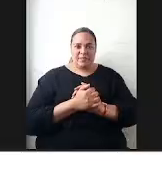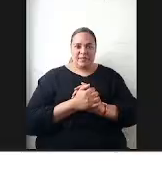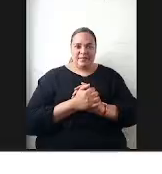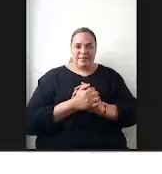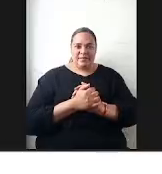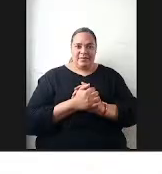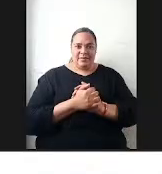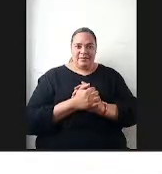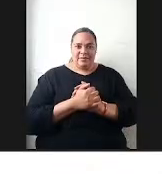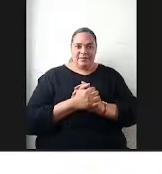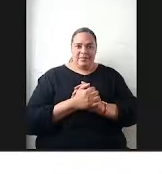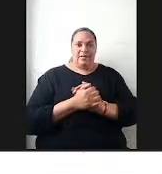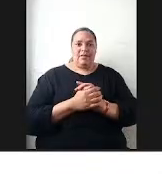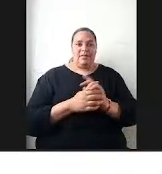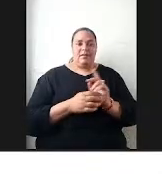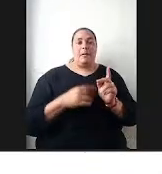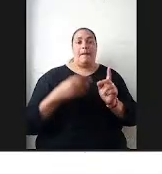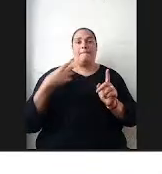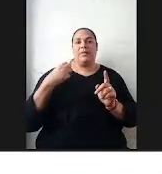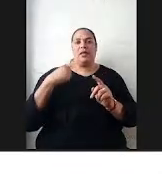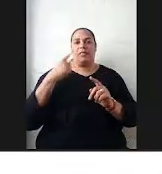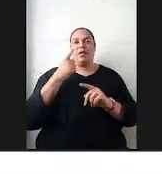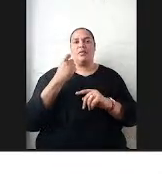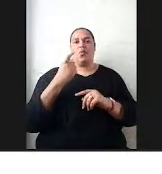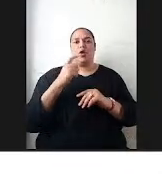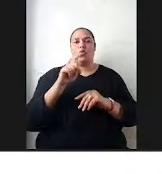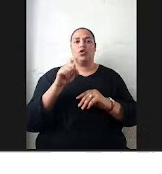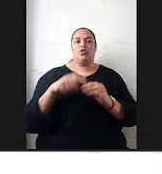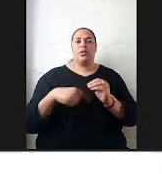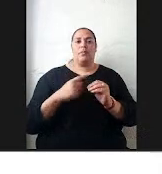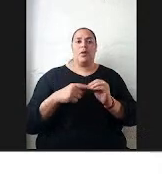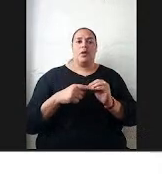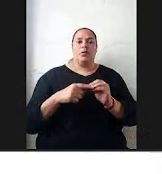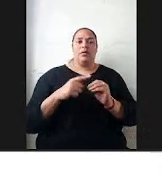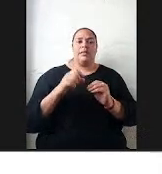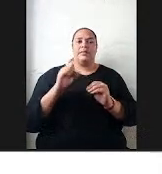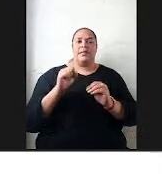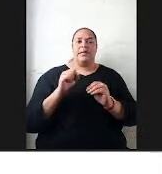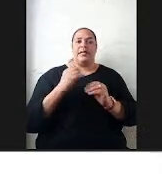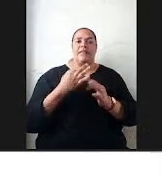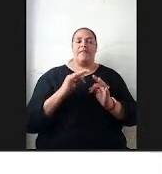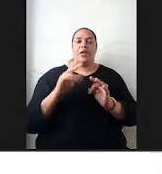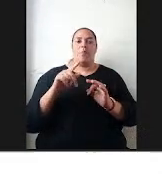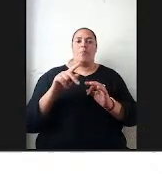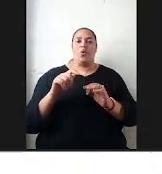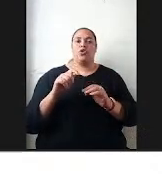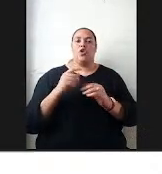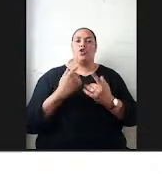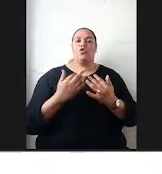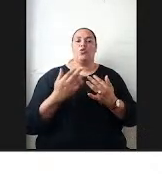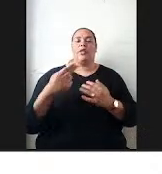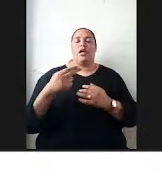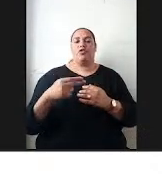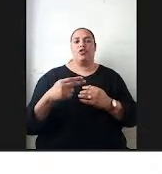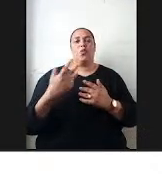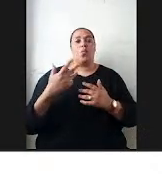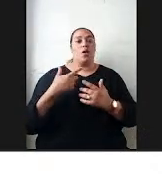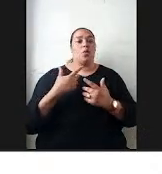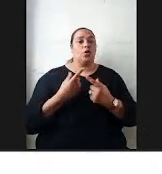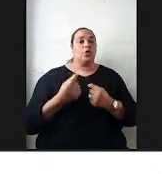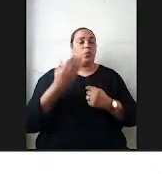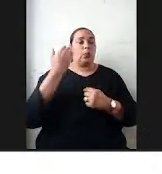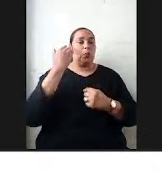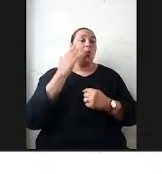Minister, I think there's still a question on Saldana Freeport on green hydrogen. Where do we expect